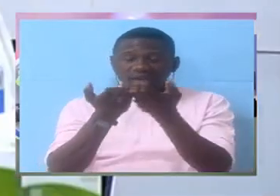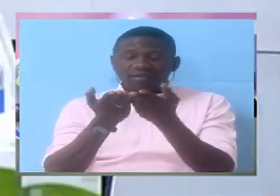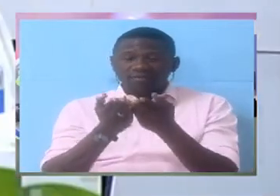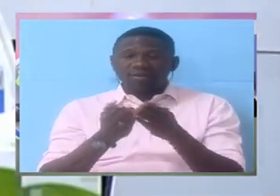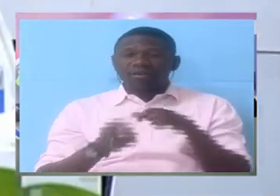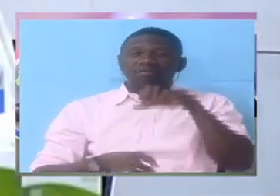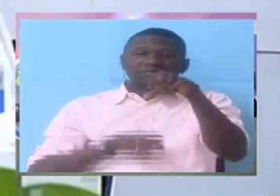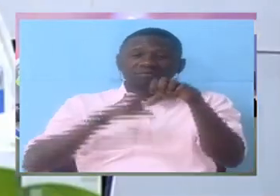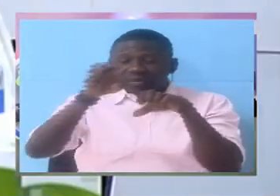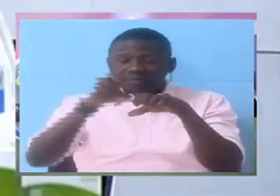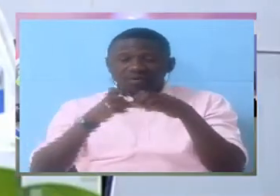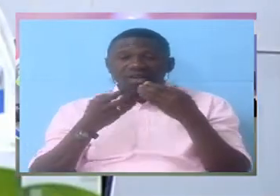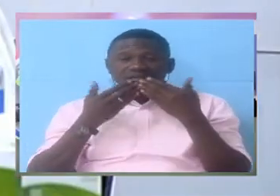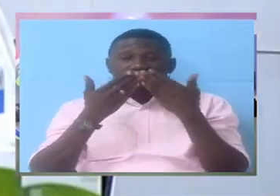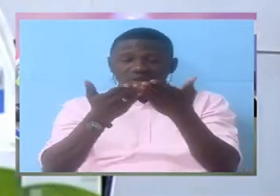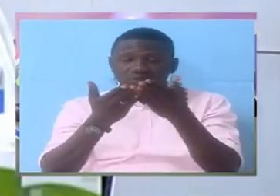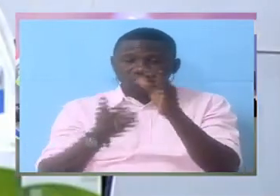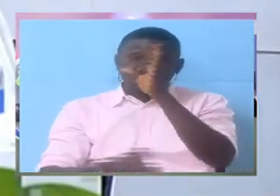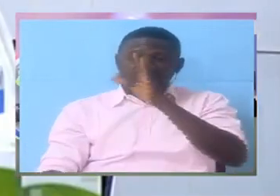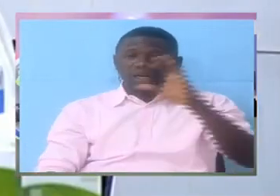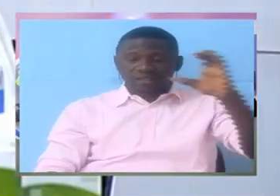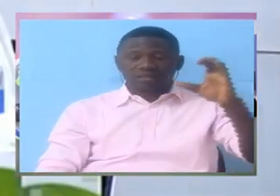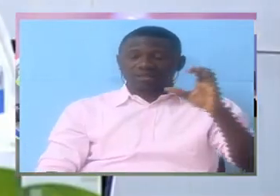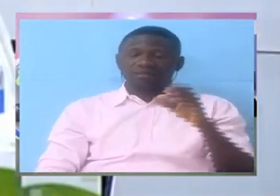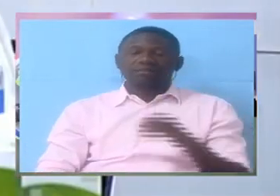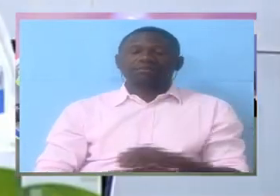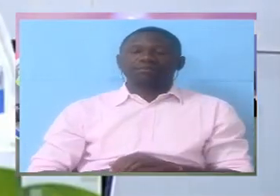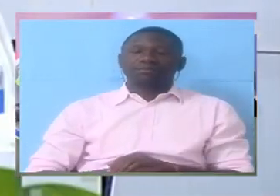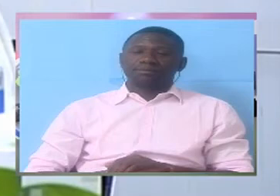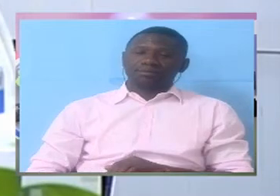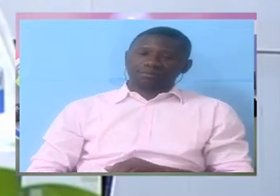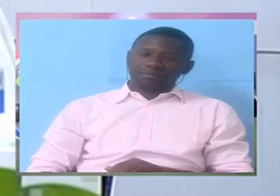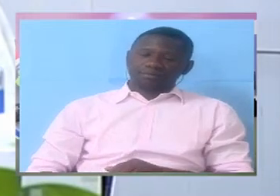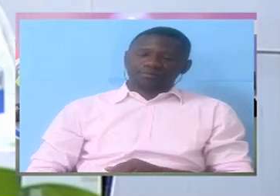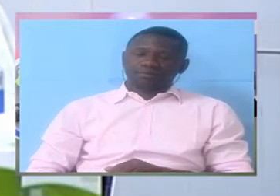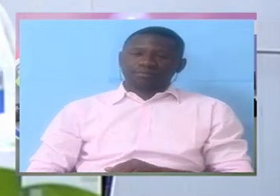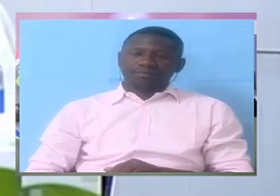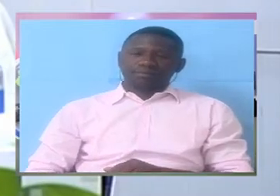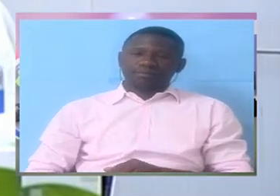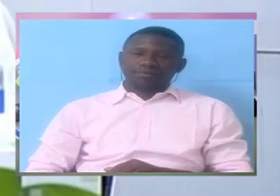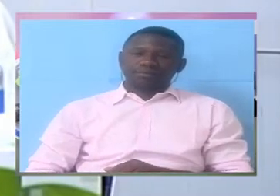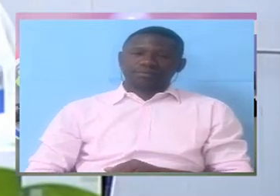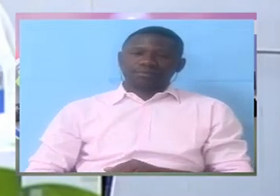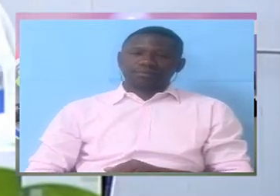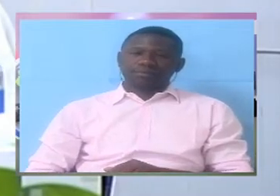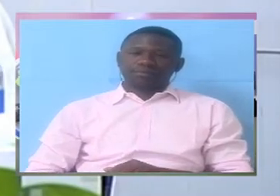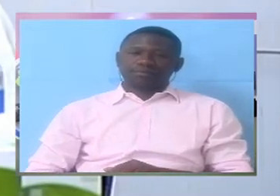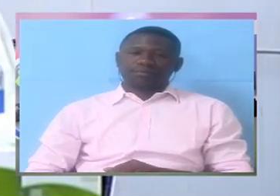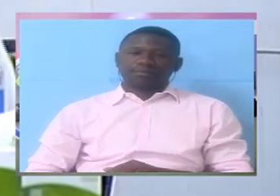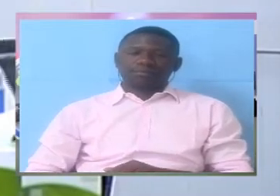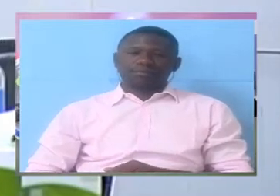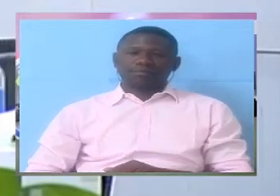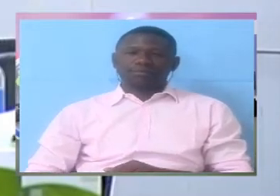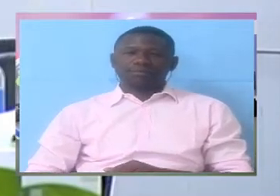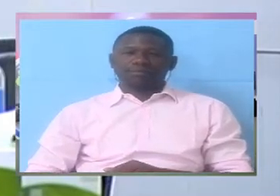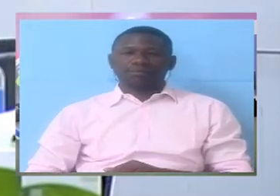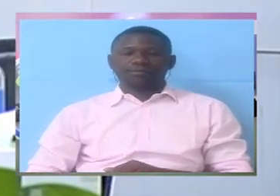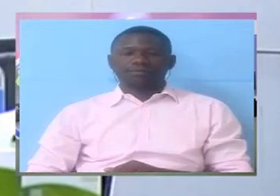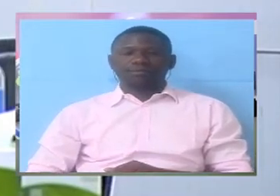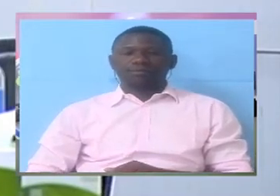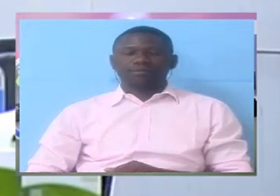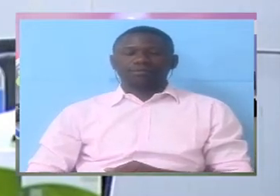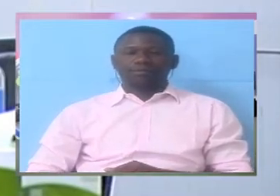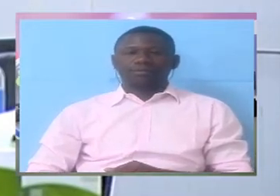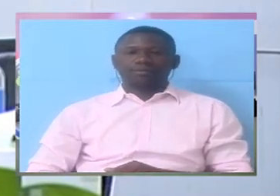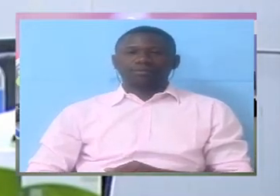TRRC. Ni mulu atinyalti kumala mena yekalota yekumasoto balofo nyimbankun kanjang hani kabi falamu ku kilo nyama luwa